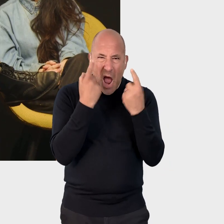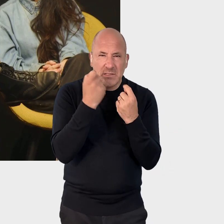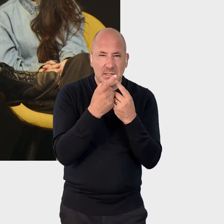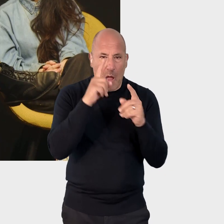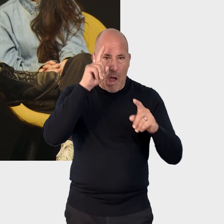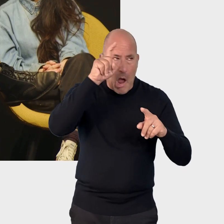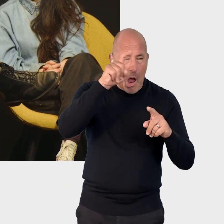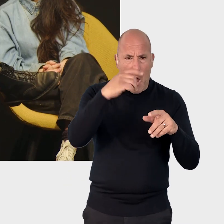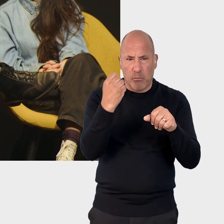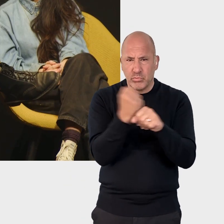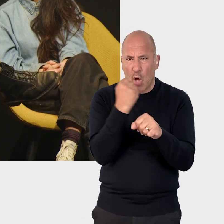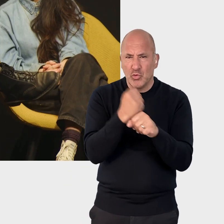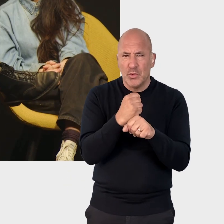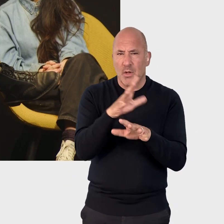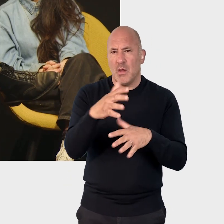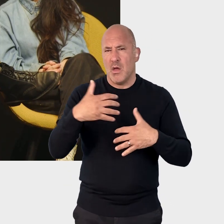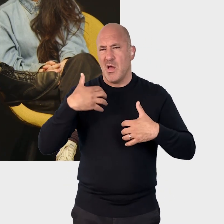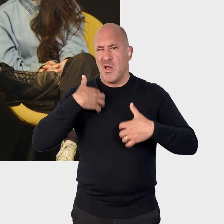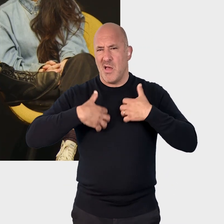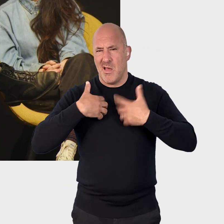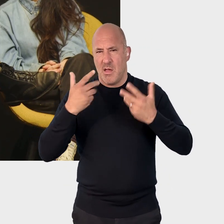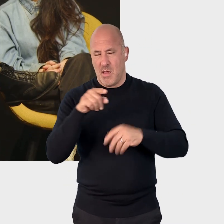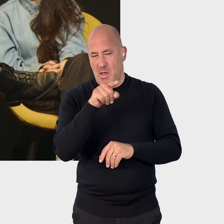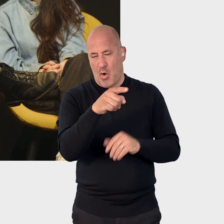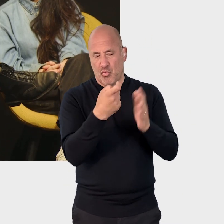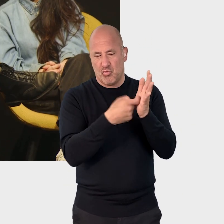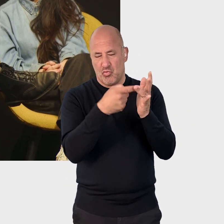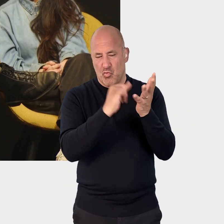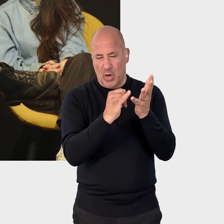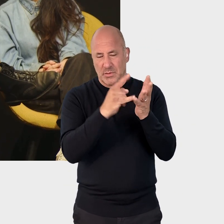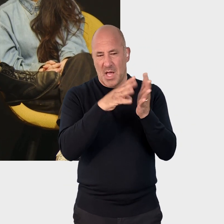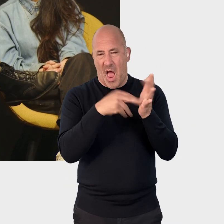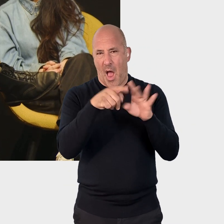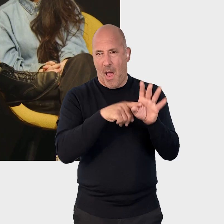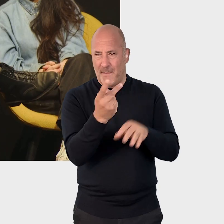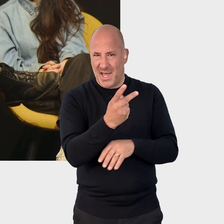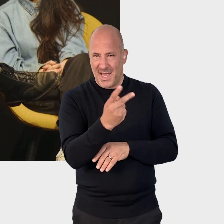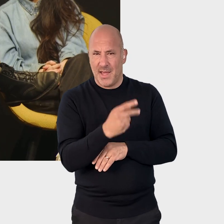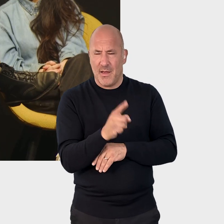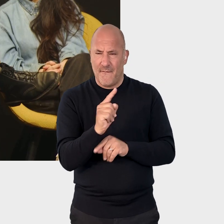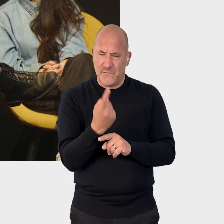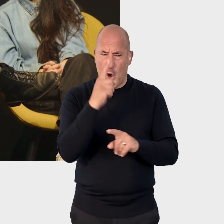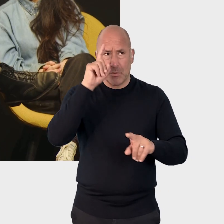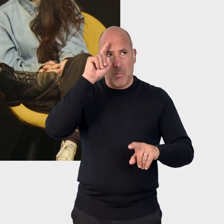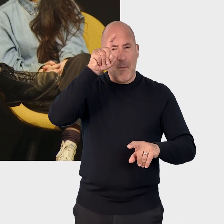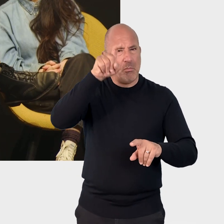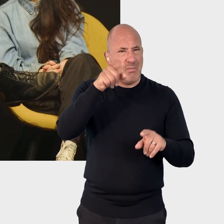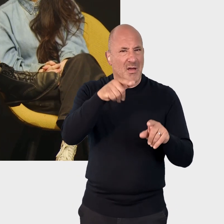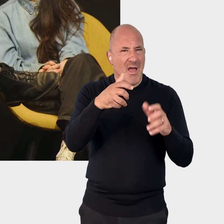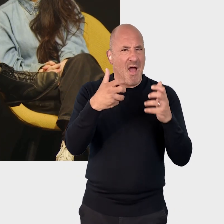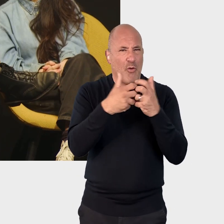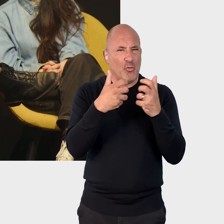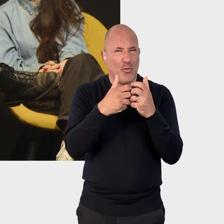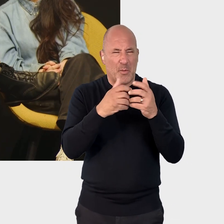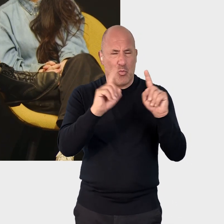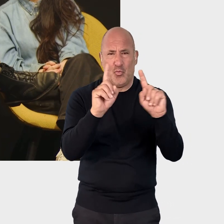engages communities from the very beginning, so that kind of idea and the concept as well as the production. And I'd be interested to know, Ross